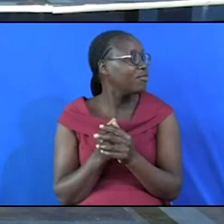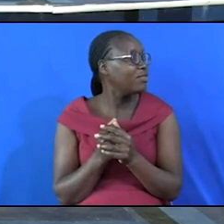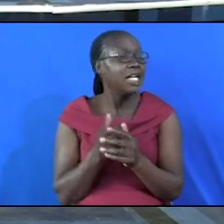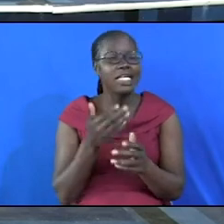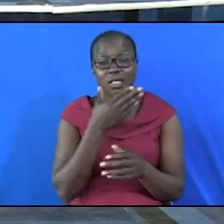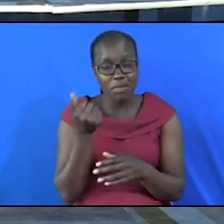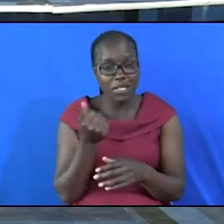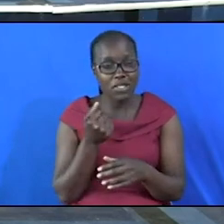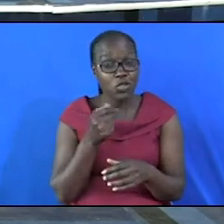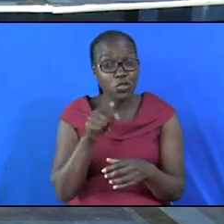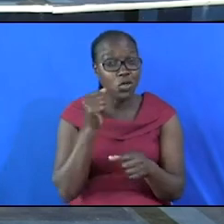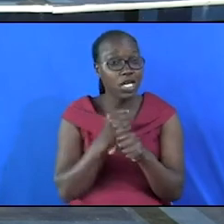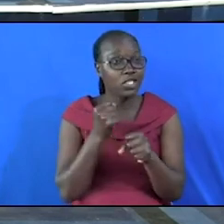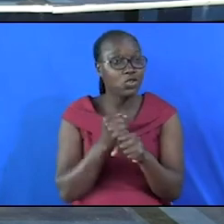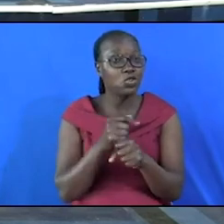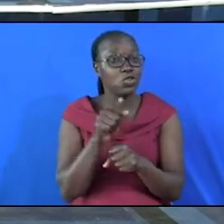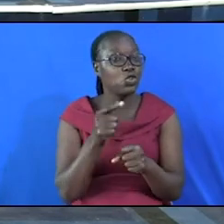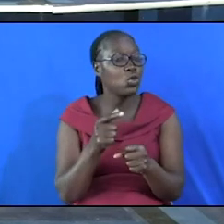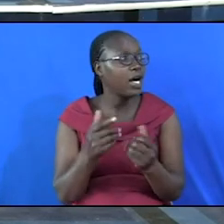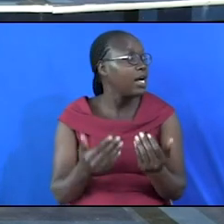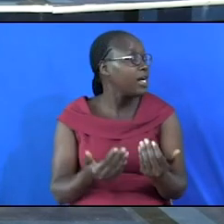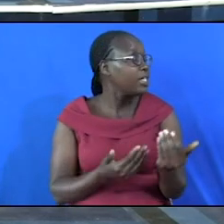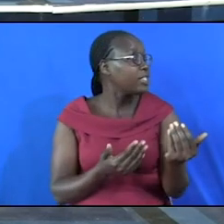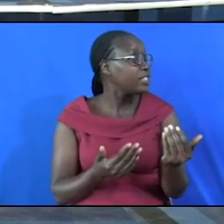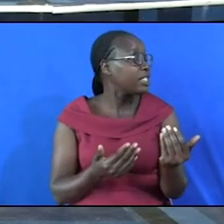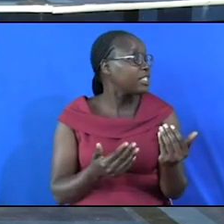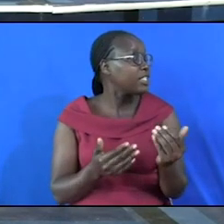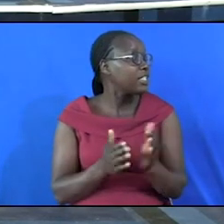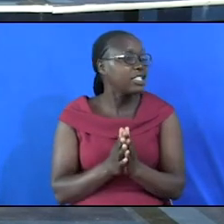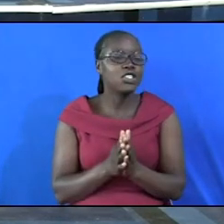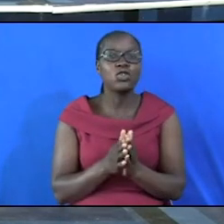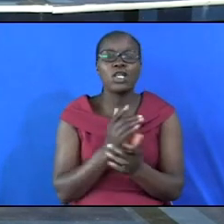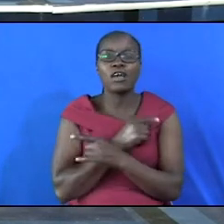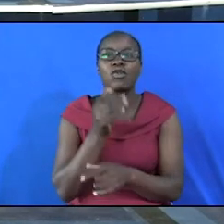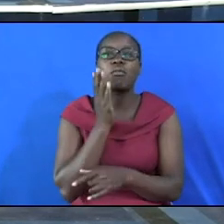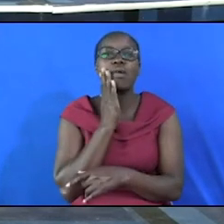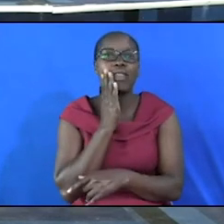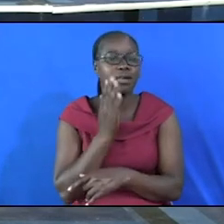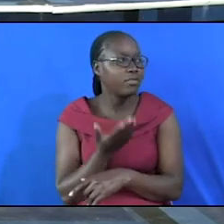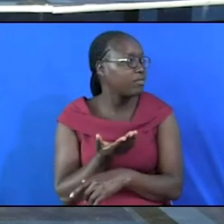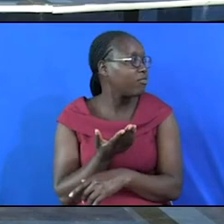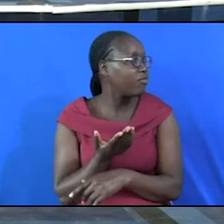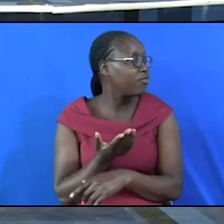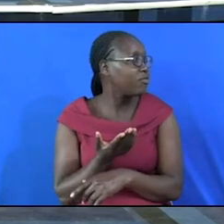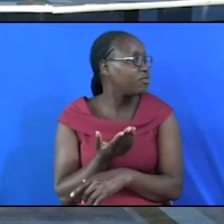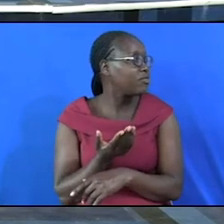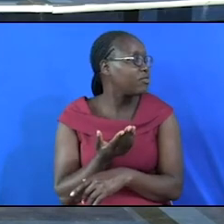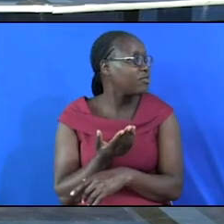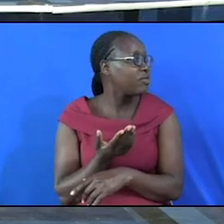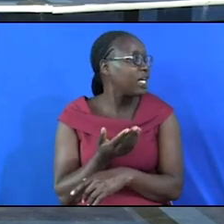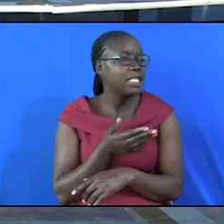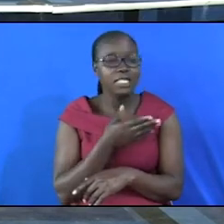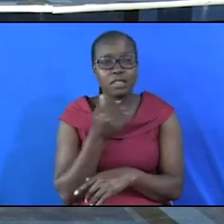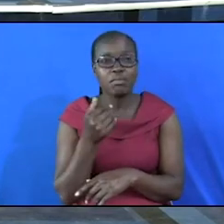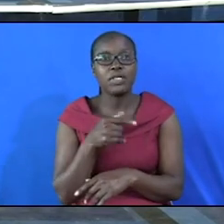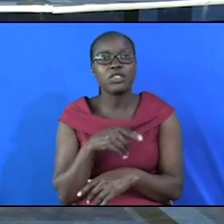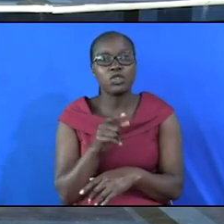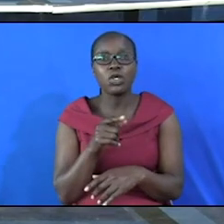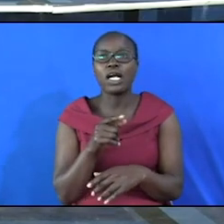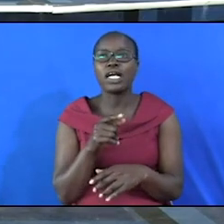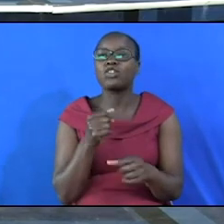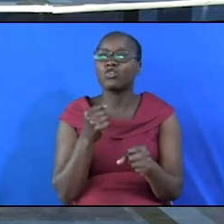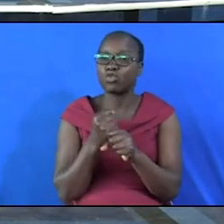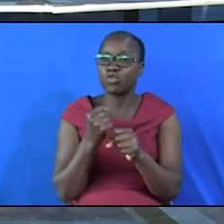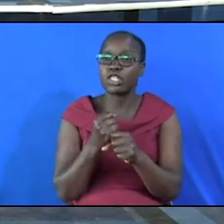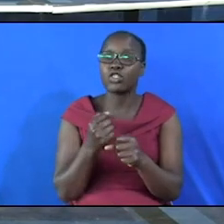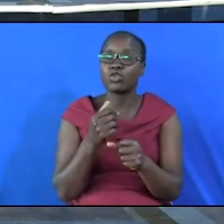The best you can do to your child is to love their mother. The best you can do to their child is to love their husband.